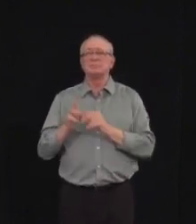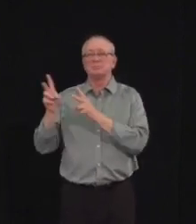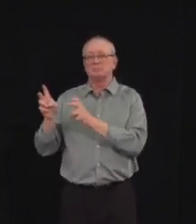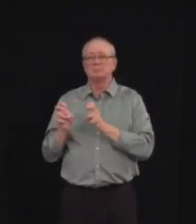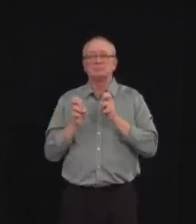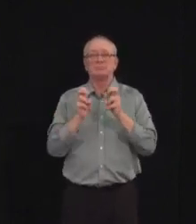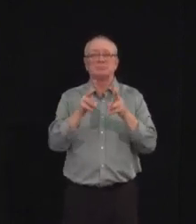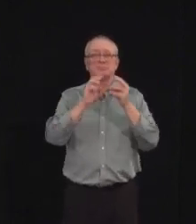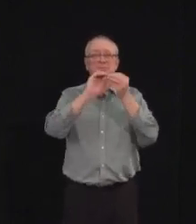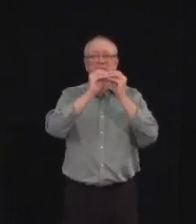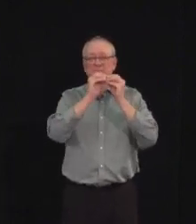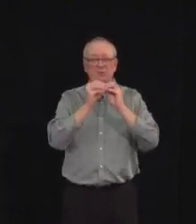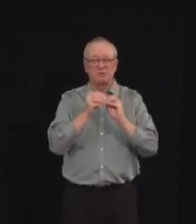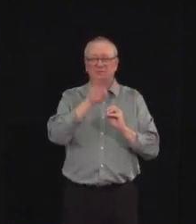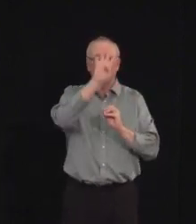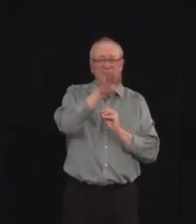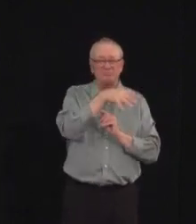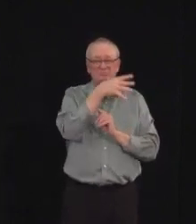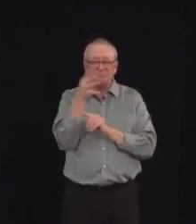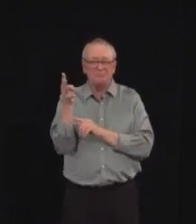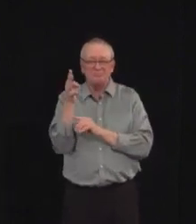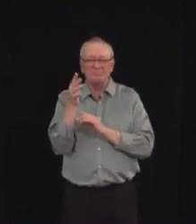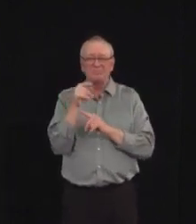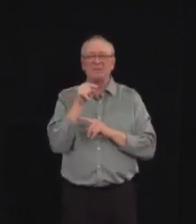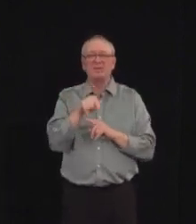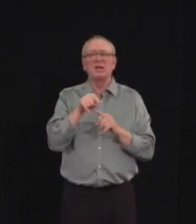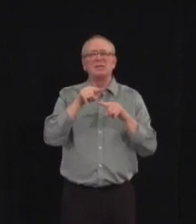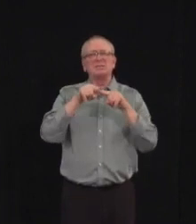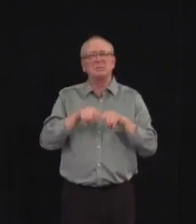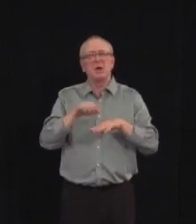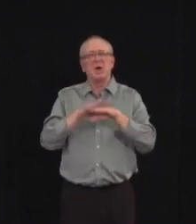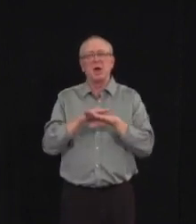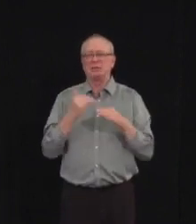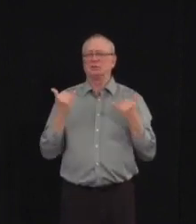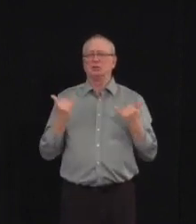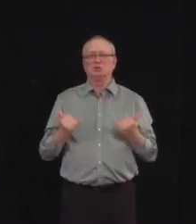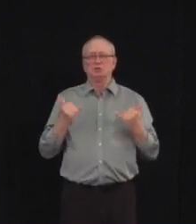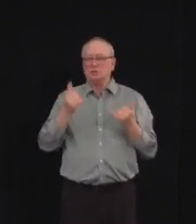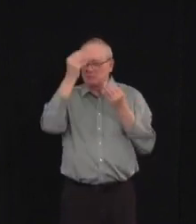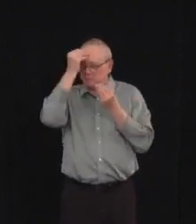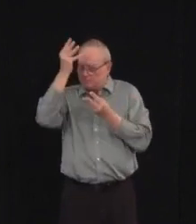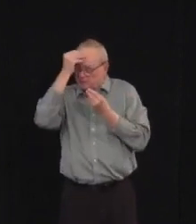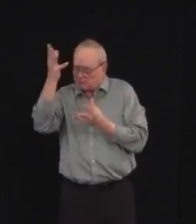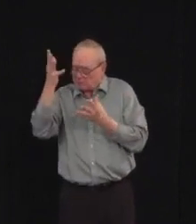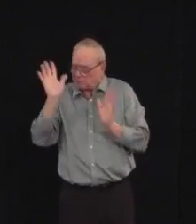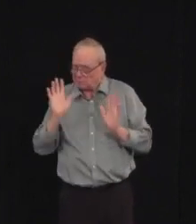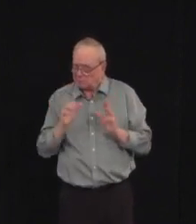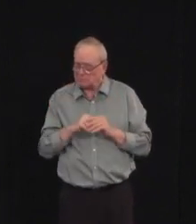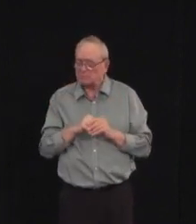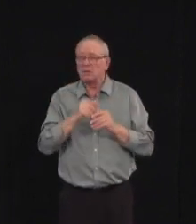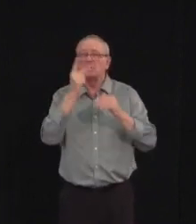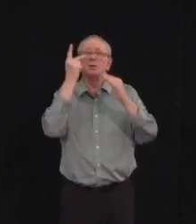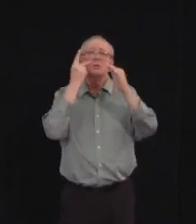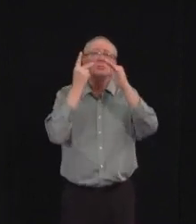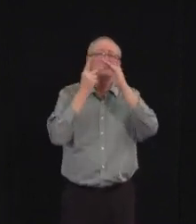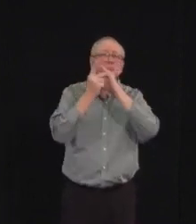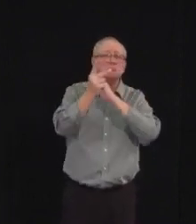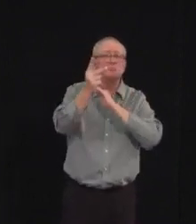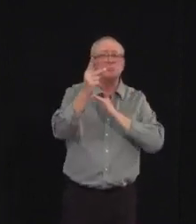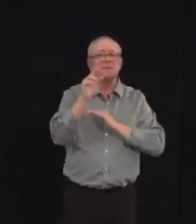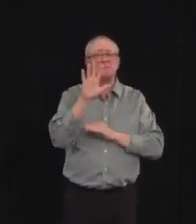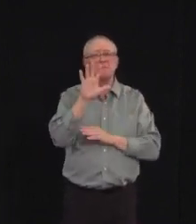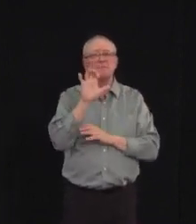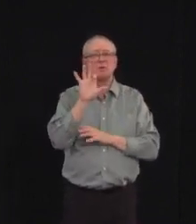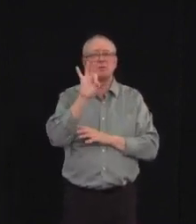probable scenario now estimates 596 people will require hospitalization when the